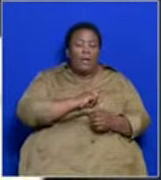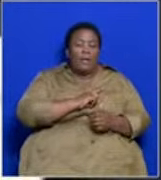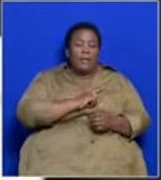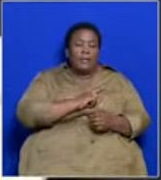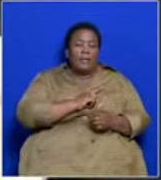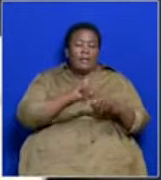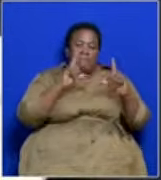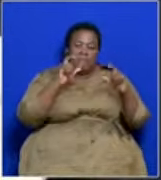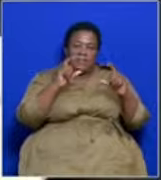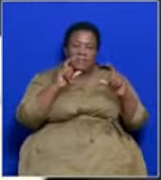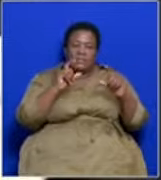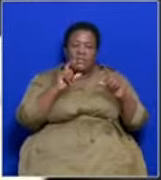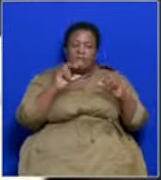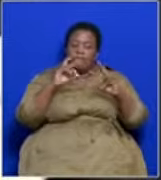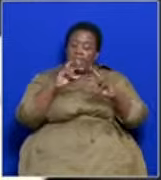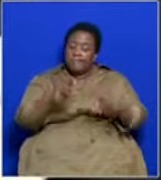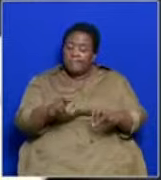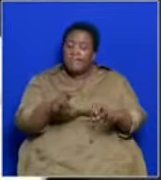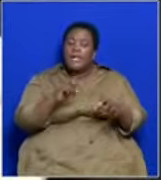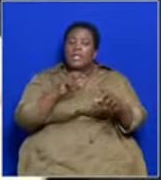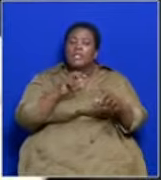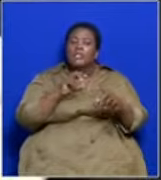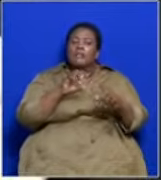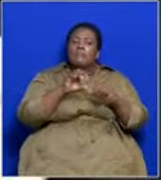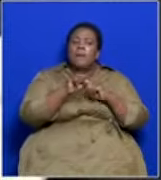revealed that. And then in